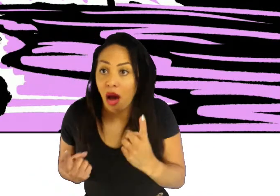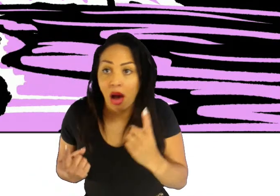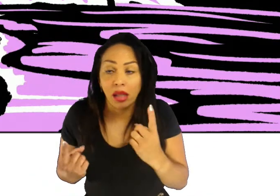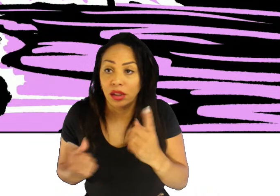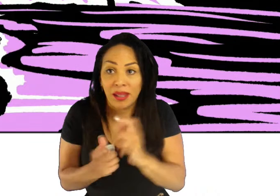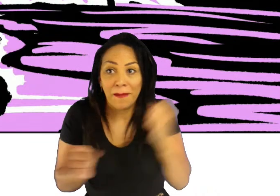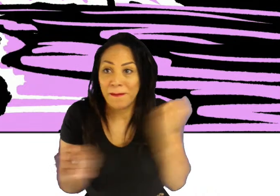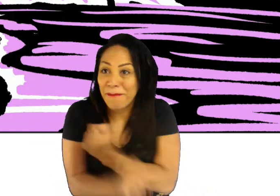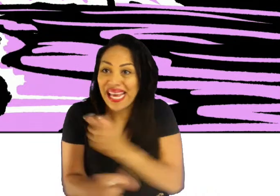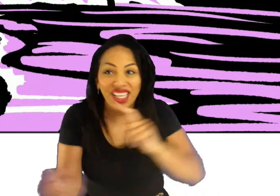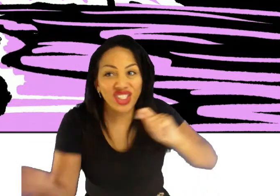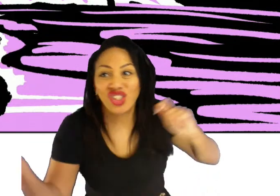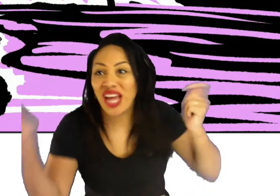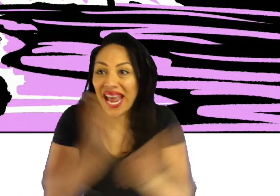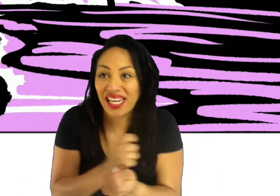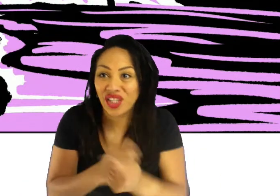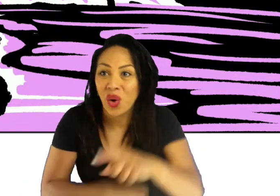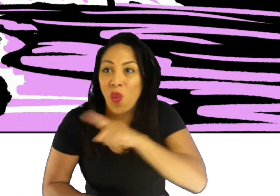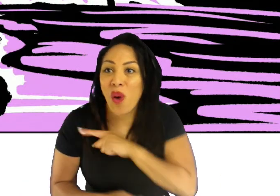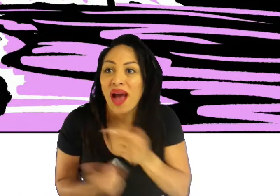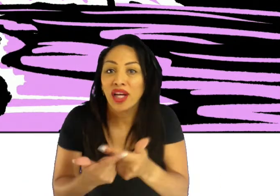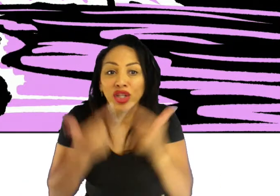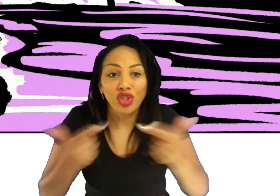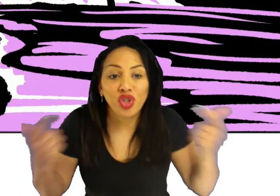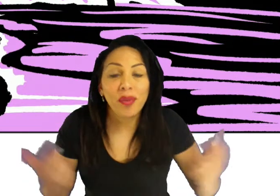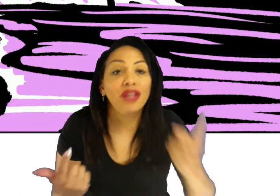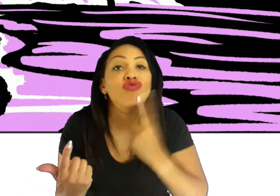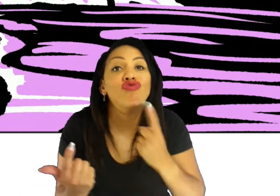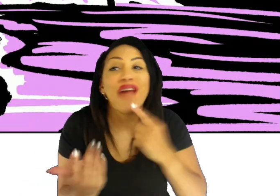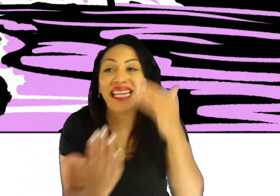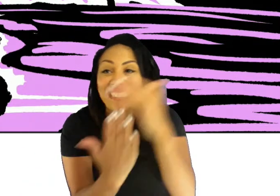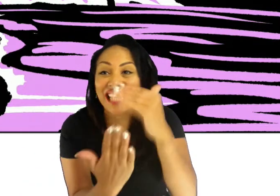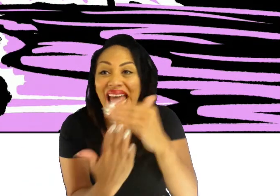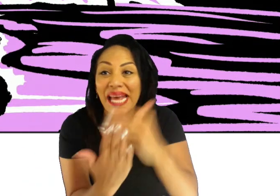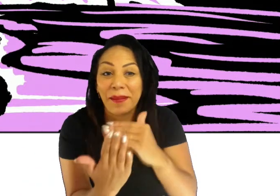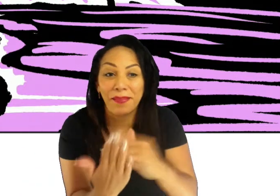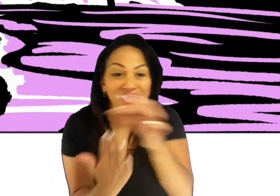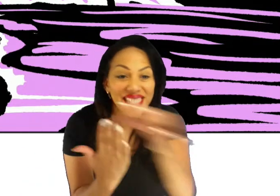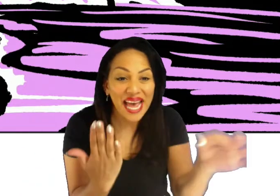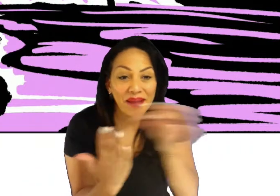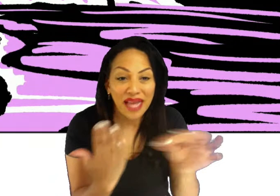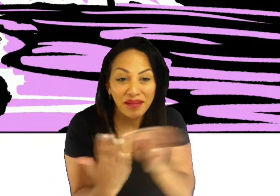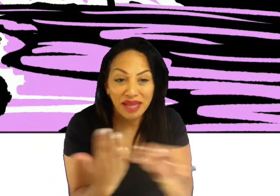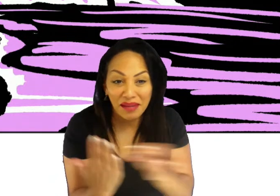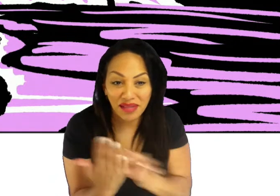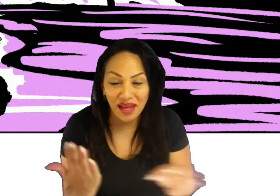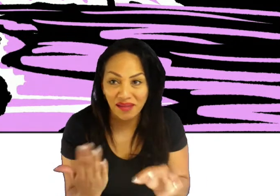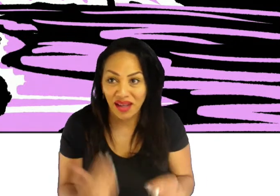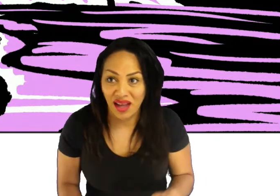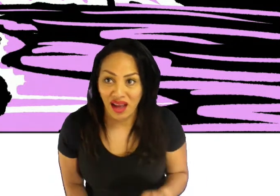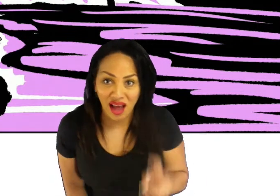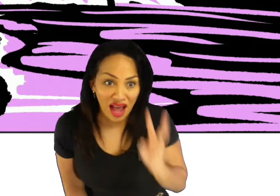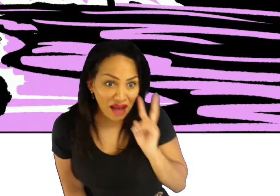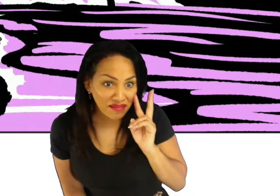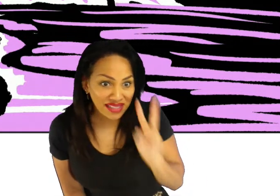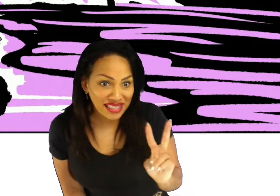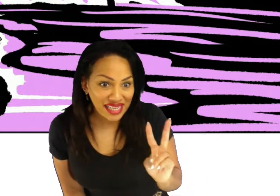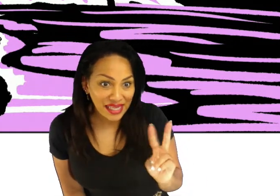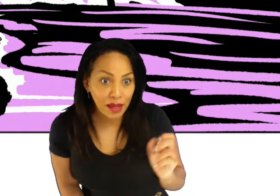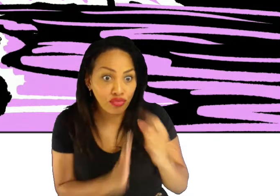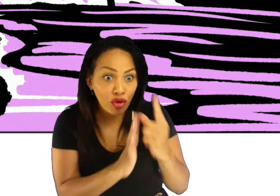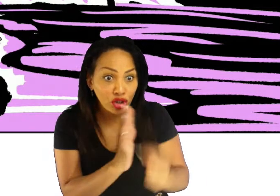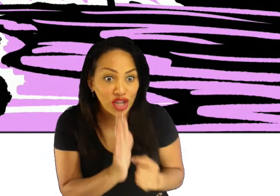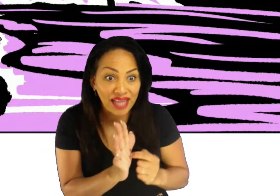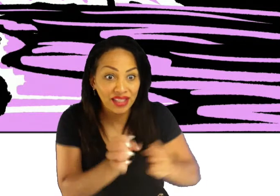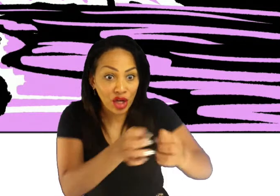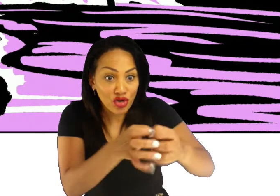stops movement, it stops change. I've seen projects grow and grow and grow because people are really excited by them,